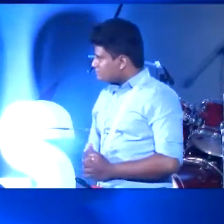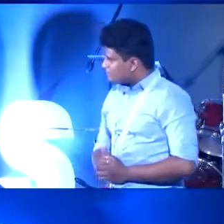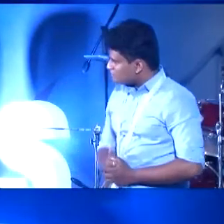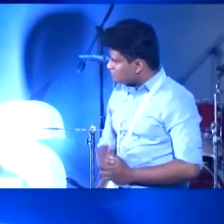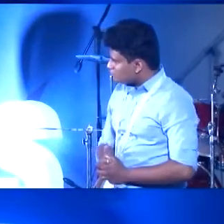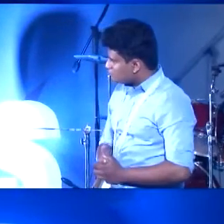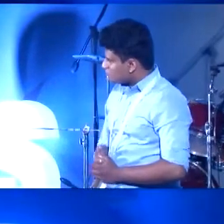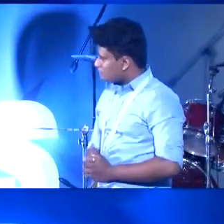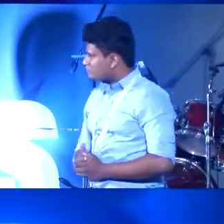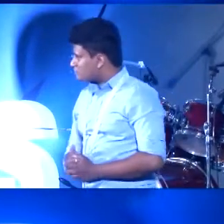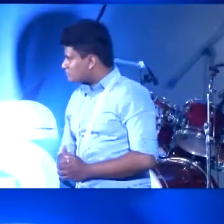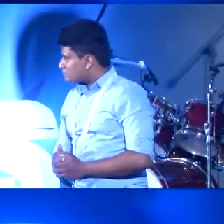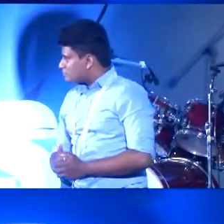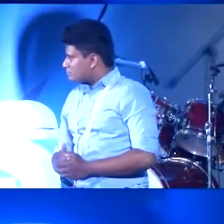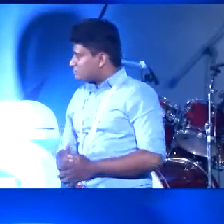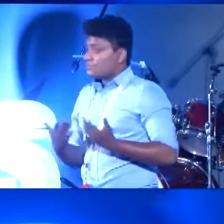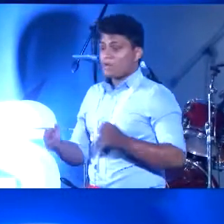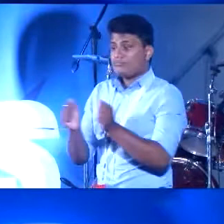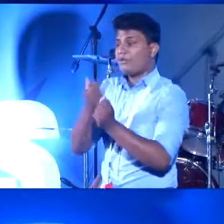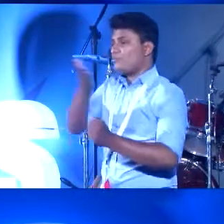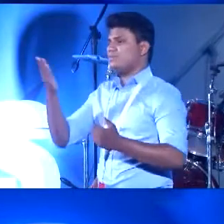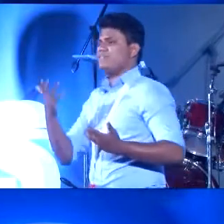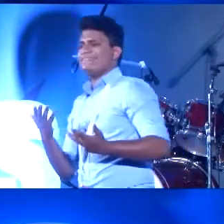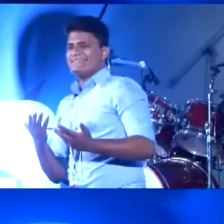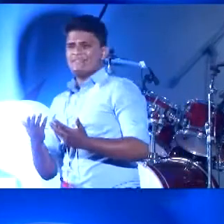the wonderful people we have with us today